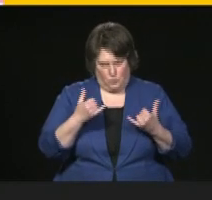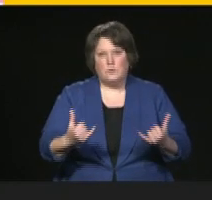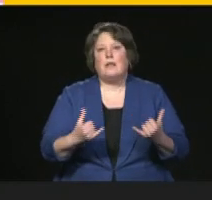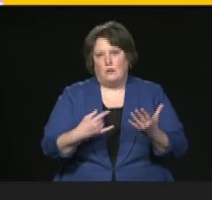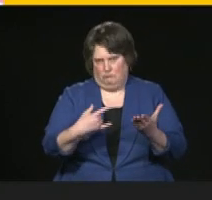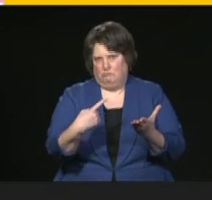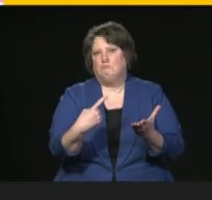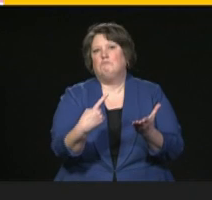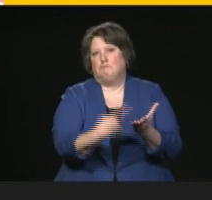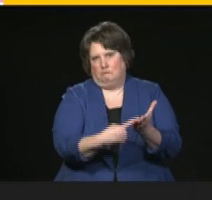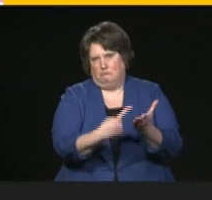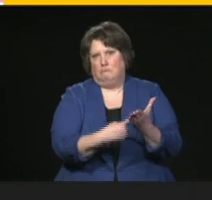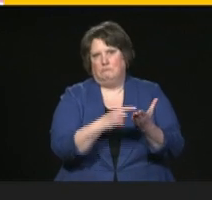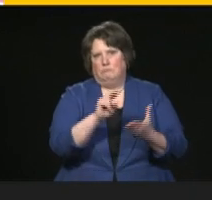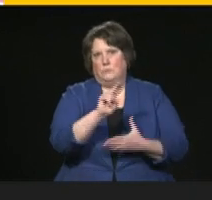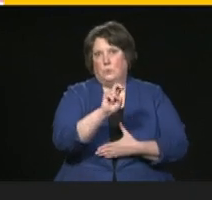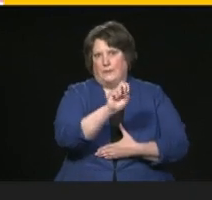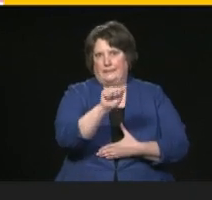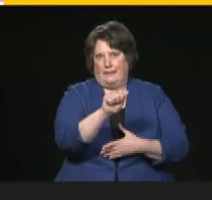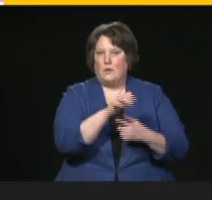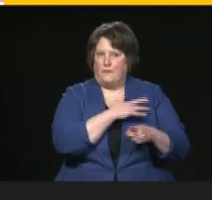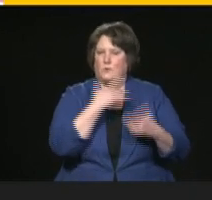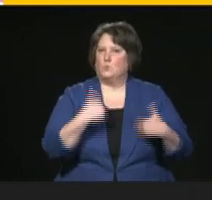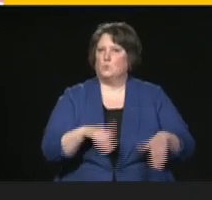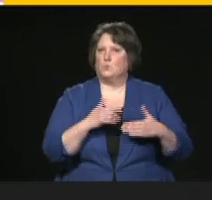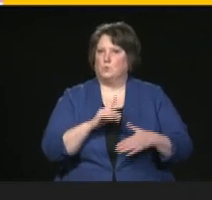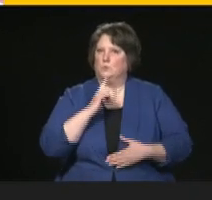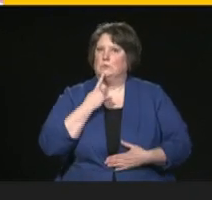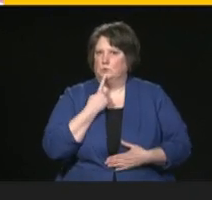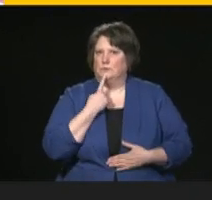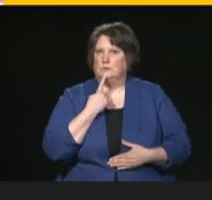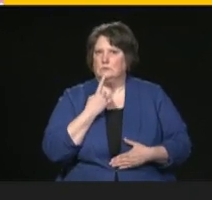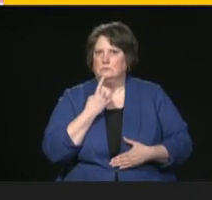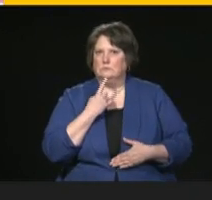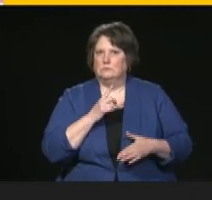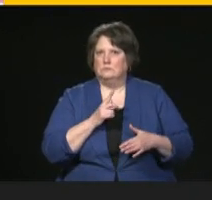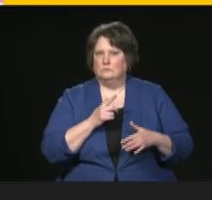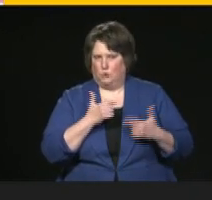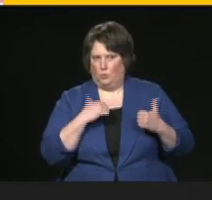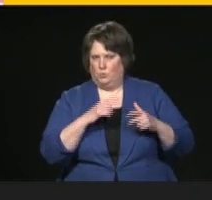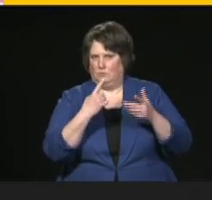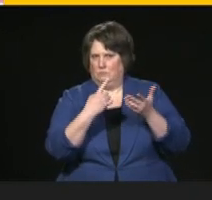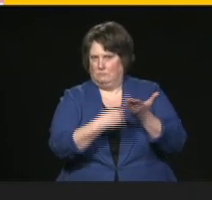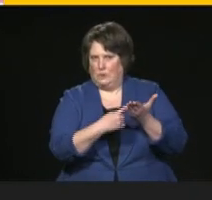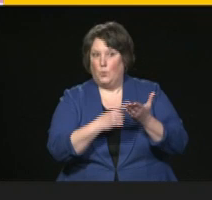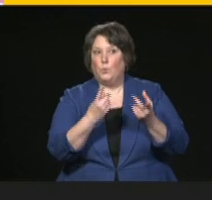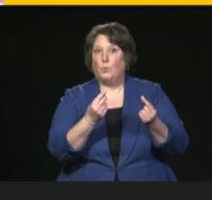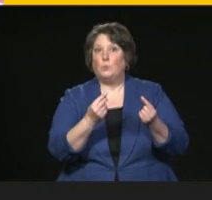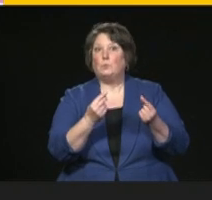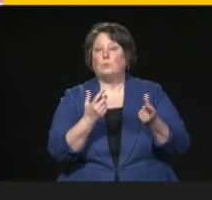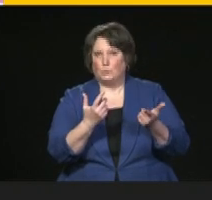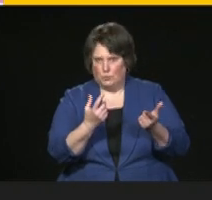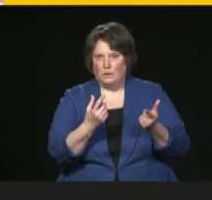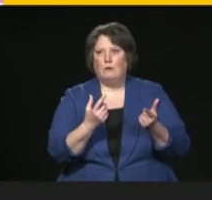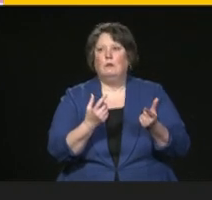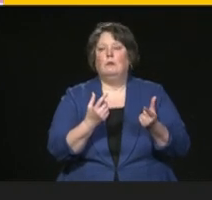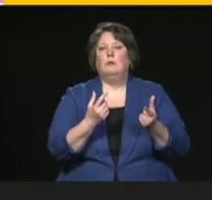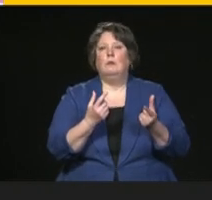urgently with our American partners. It is very important to Canada